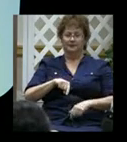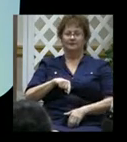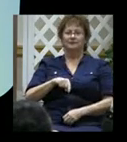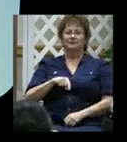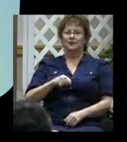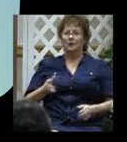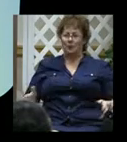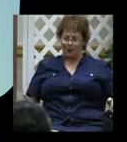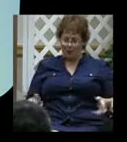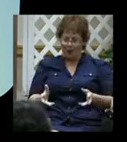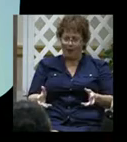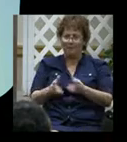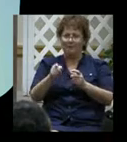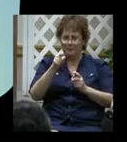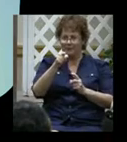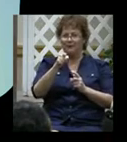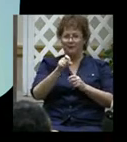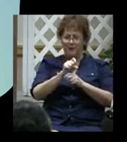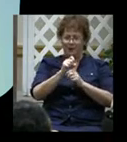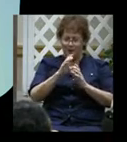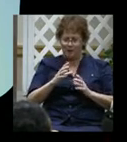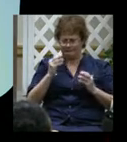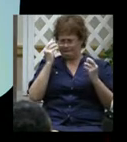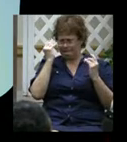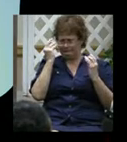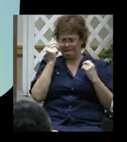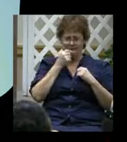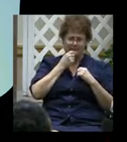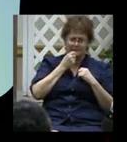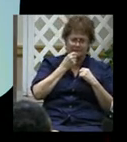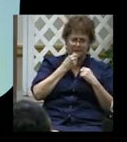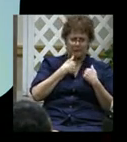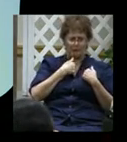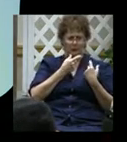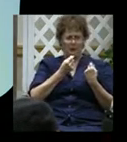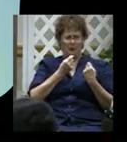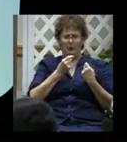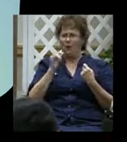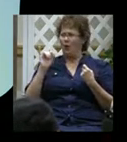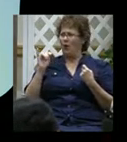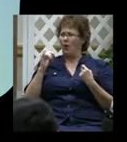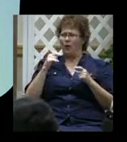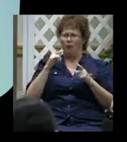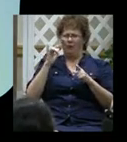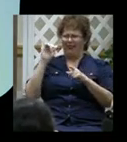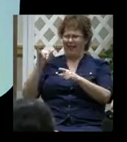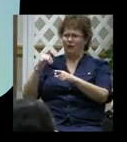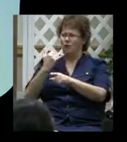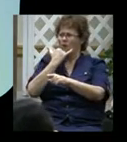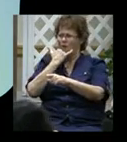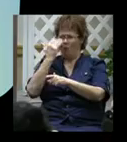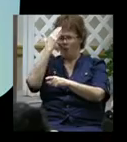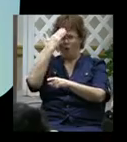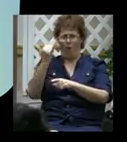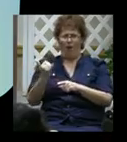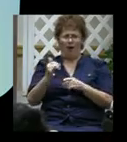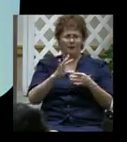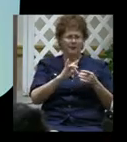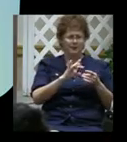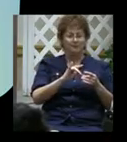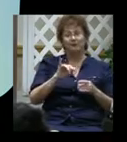prompt the employees to think about, why would this be wrong? And then we have expert commentary saying,